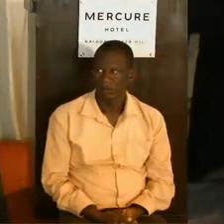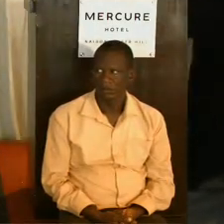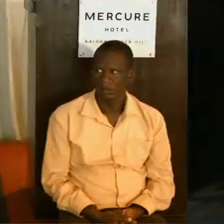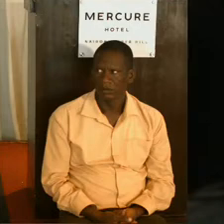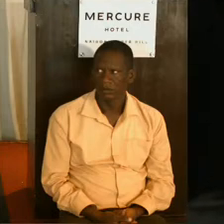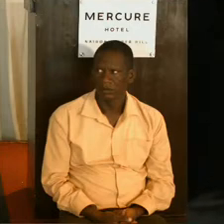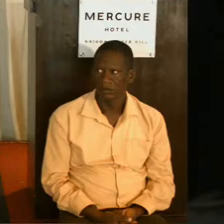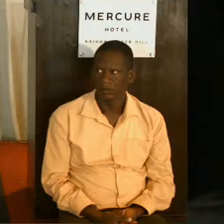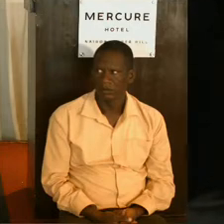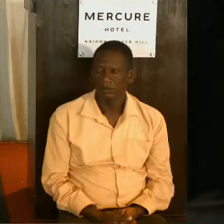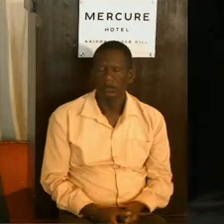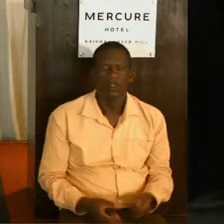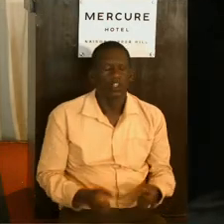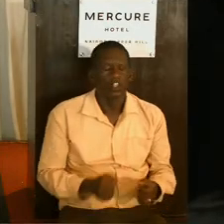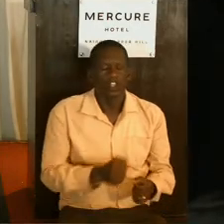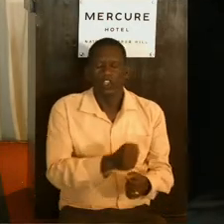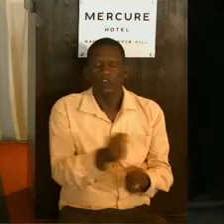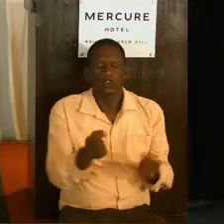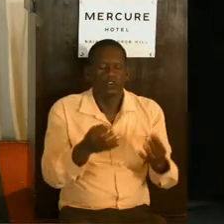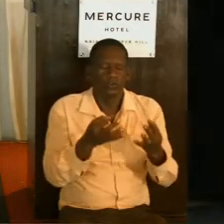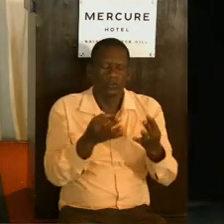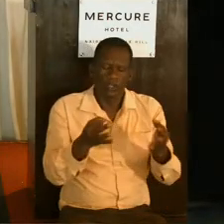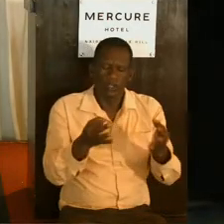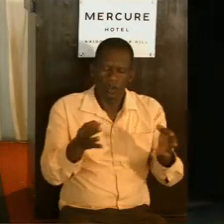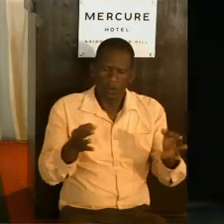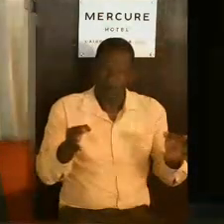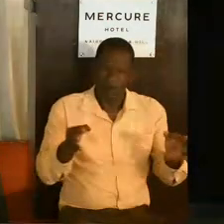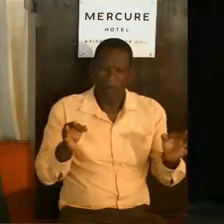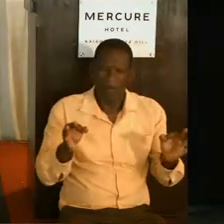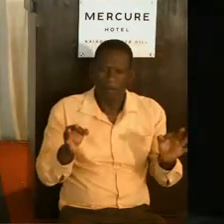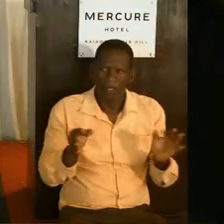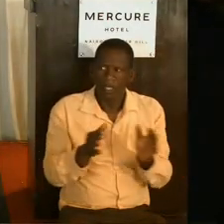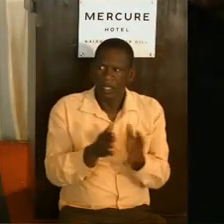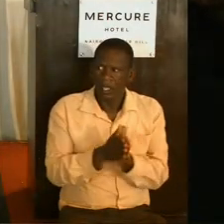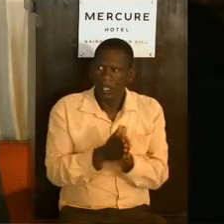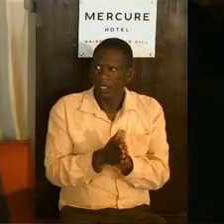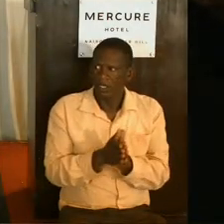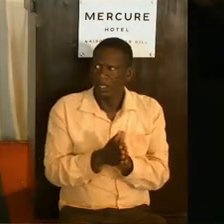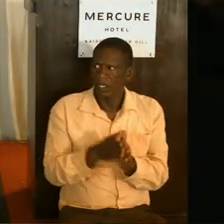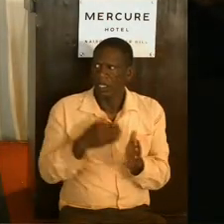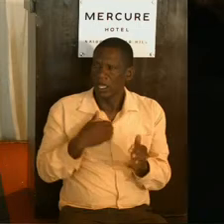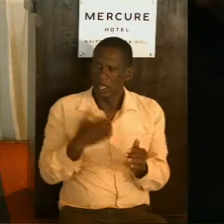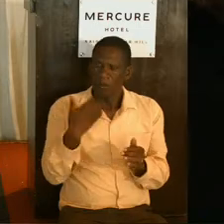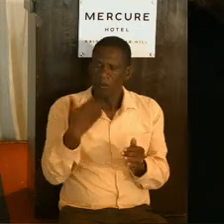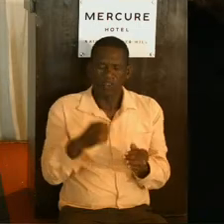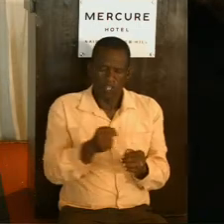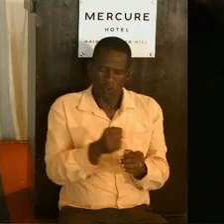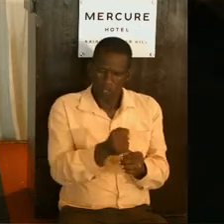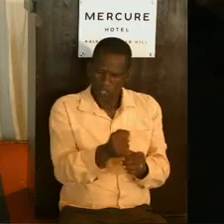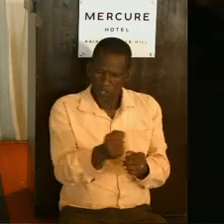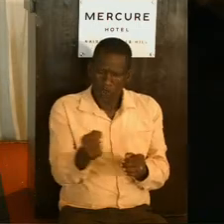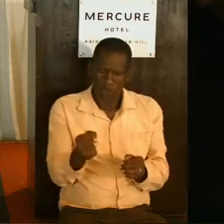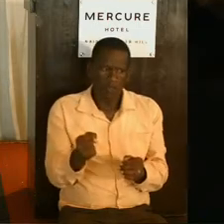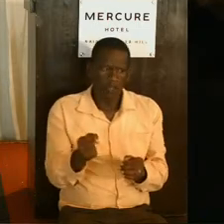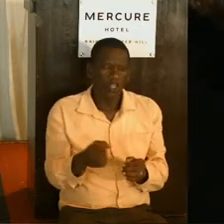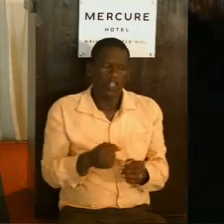the doors of freedom I'm knocking on the door